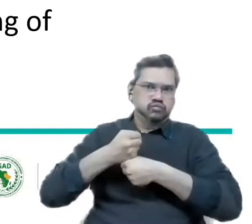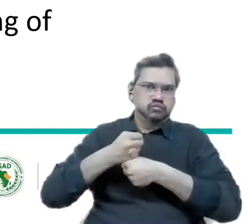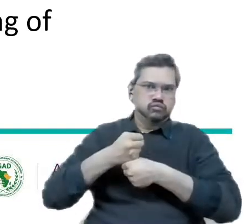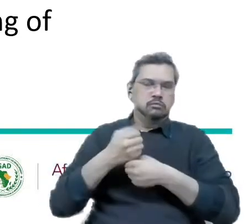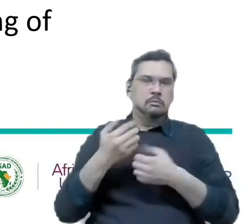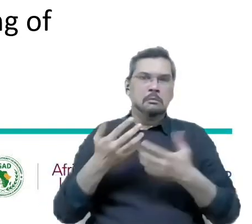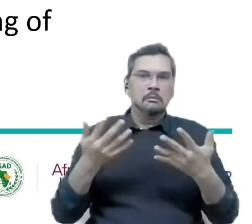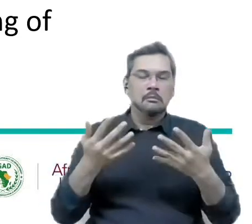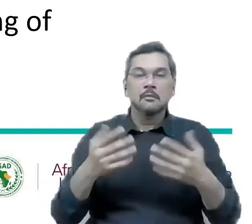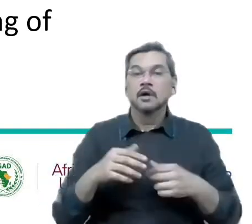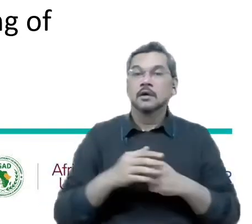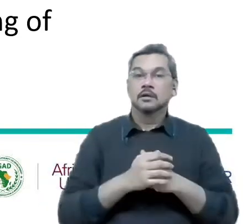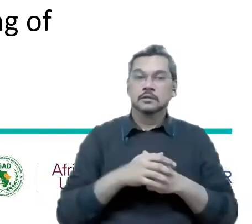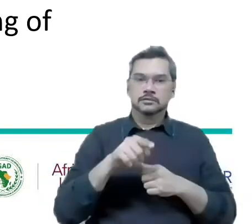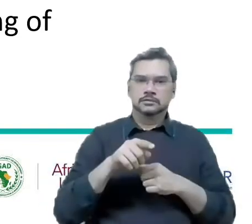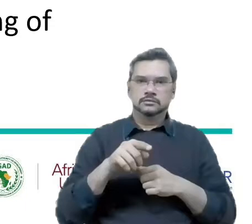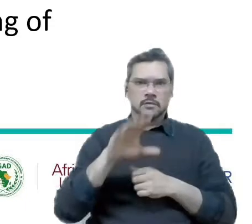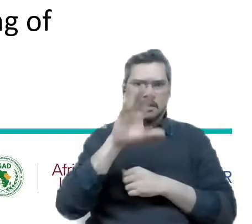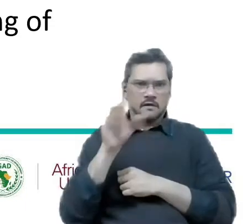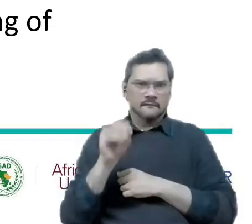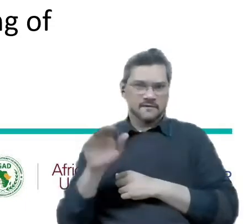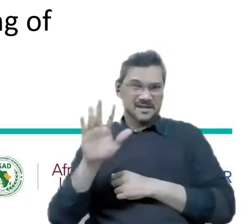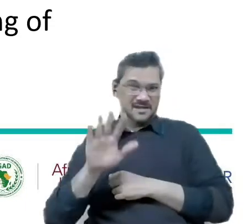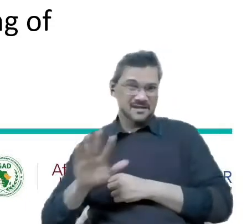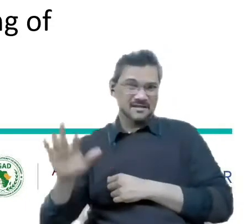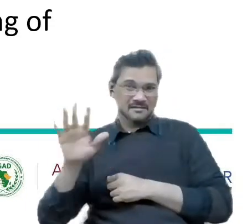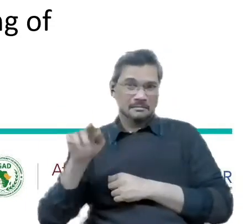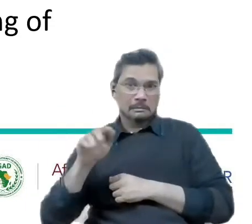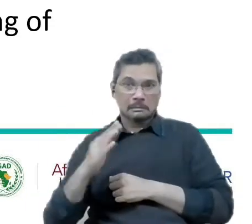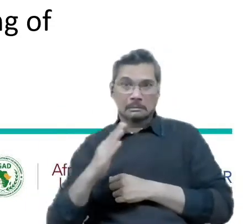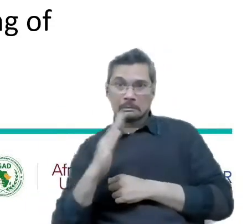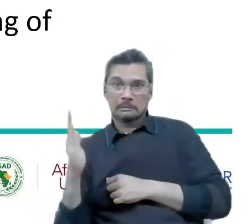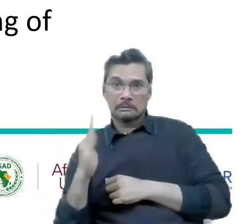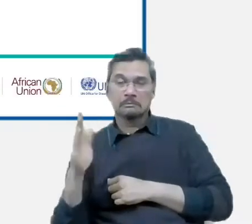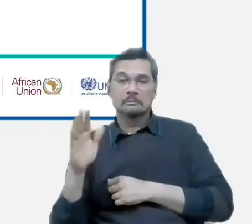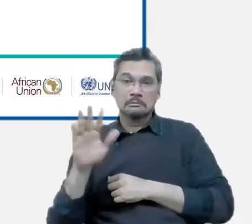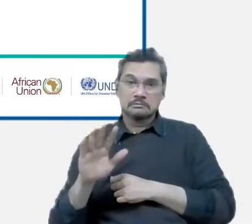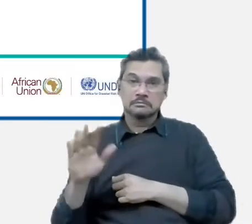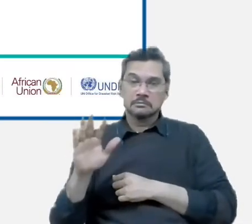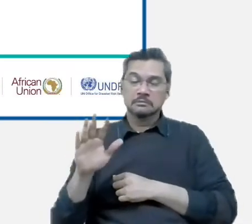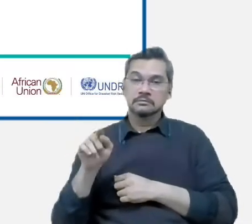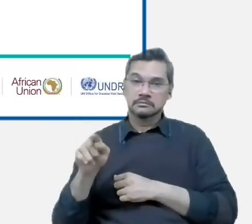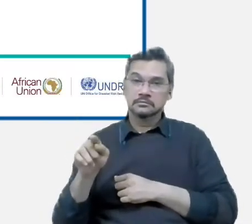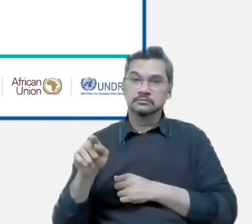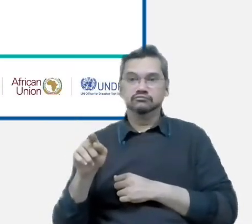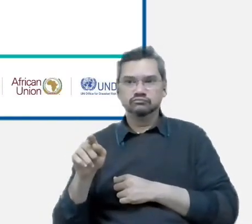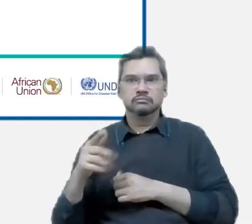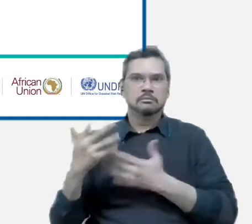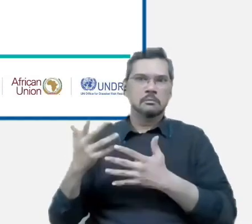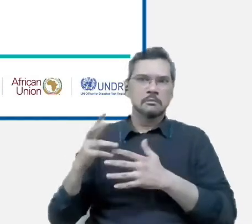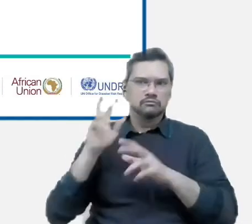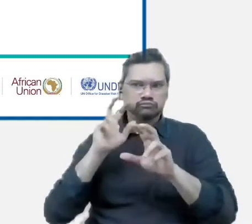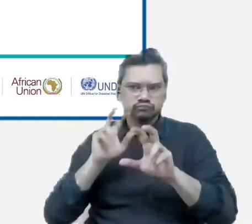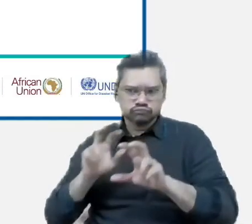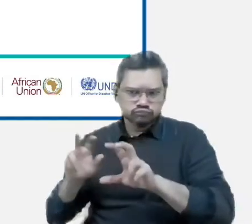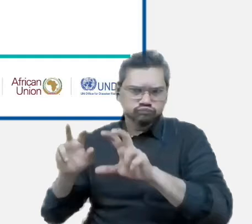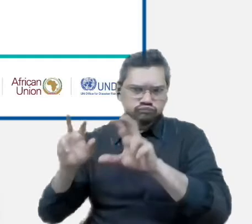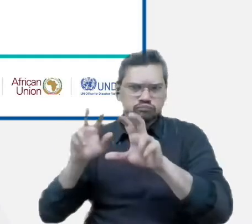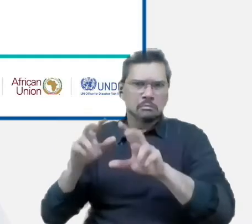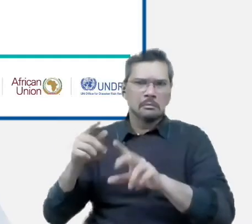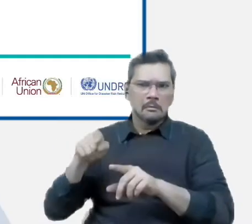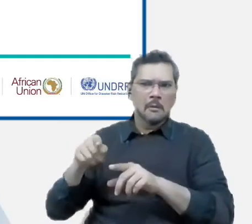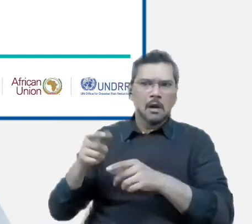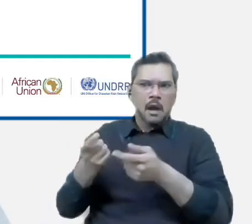region, the monitoring and forecasting products are quite important, as you all know. But this is,